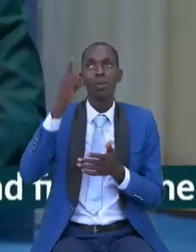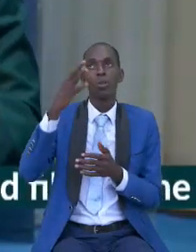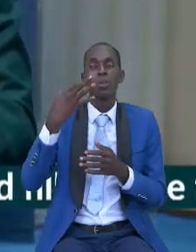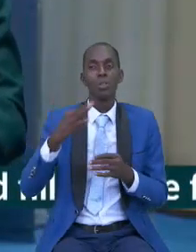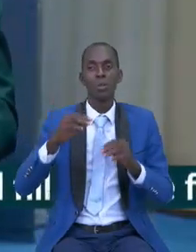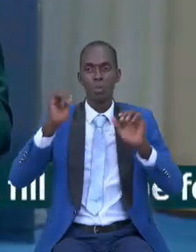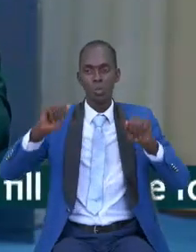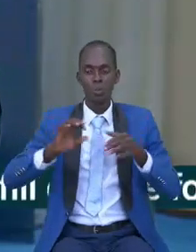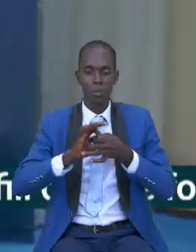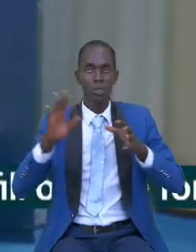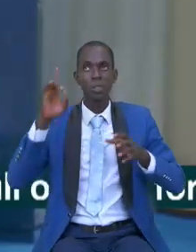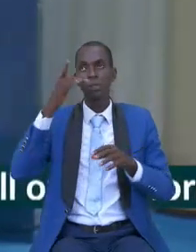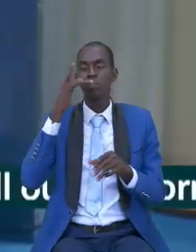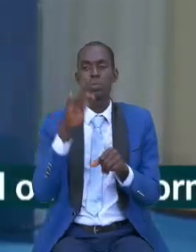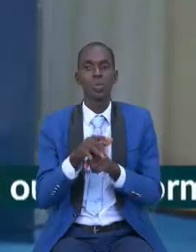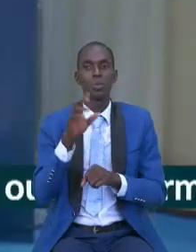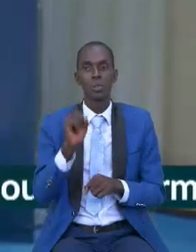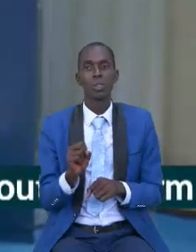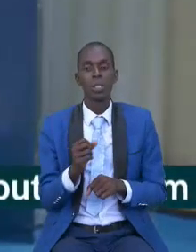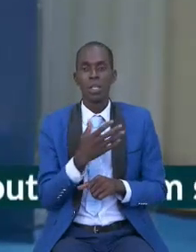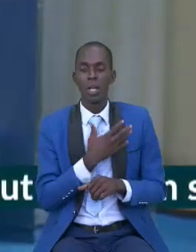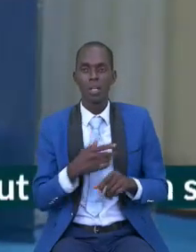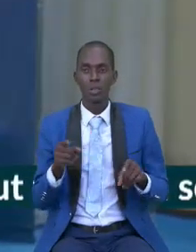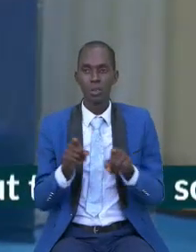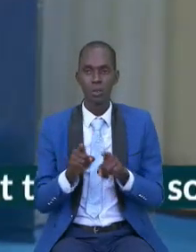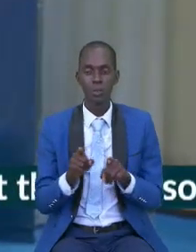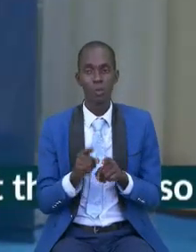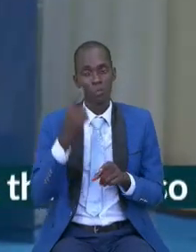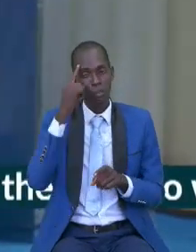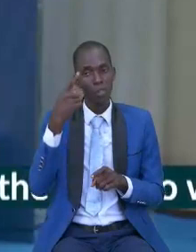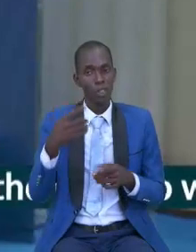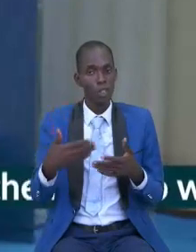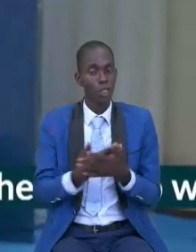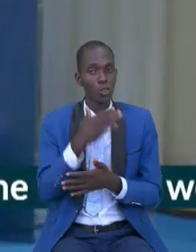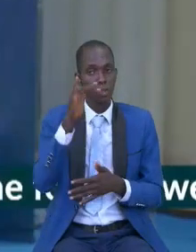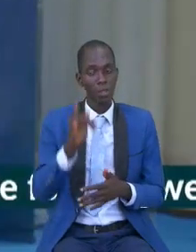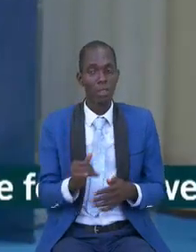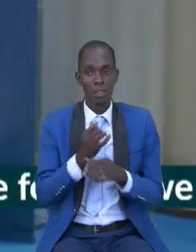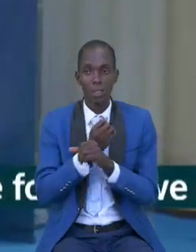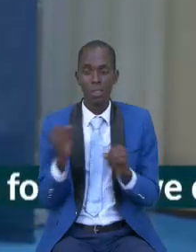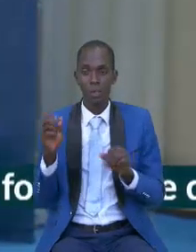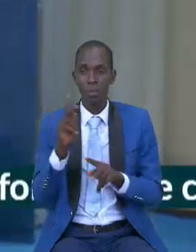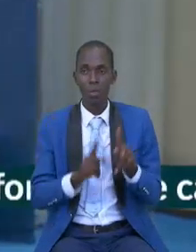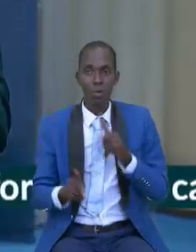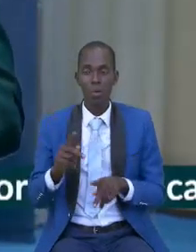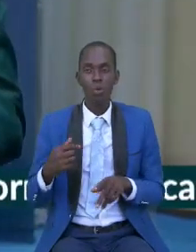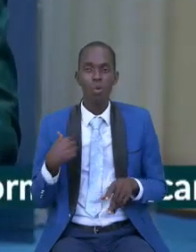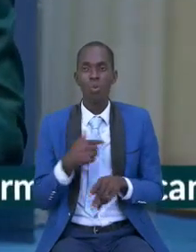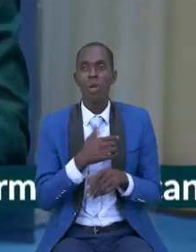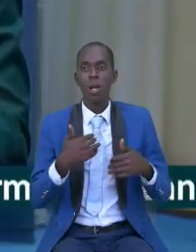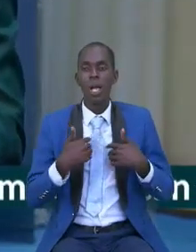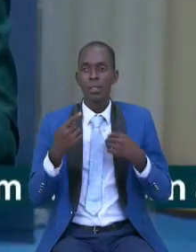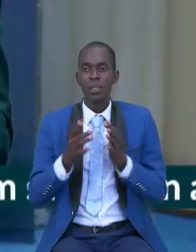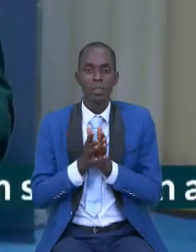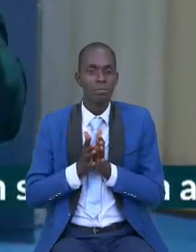promises. We should know also the converse. We have general and real